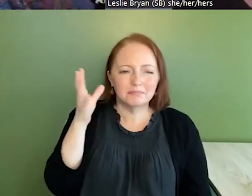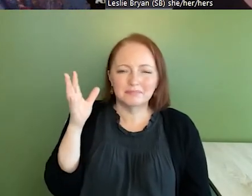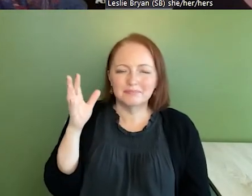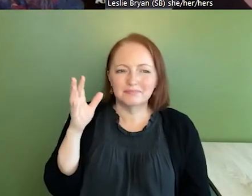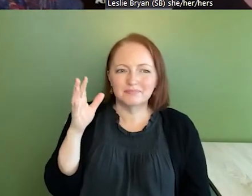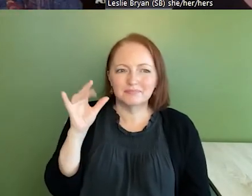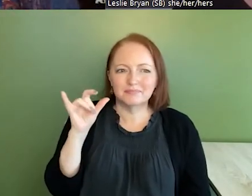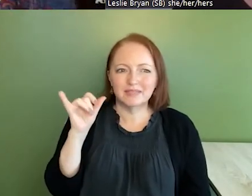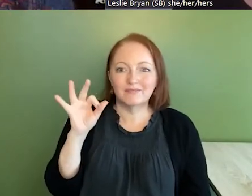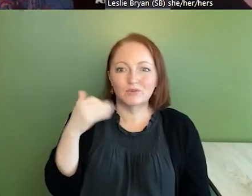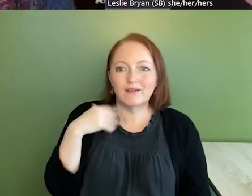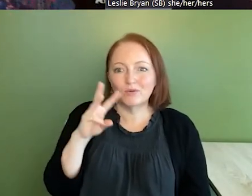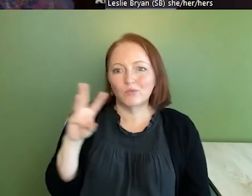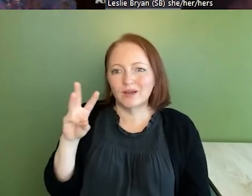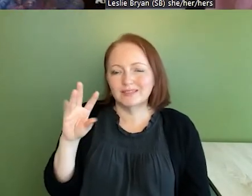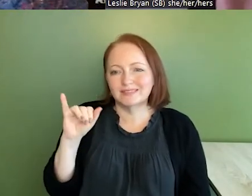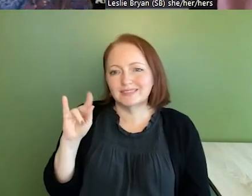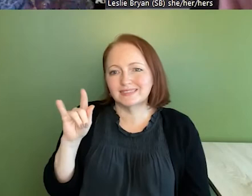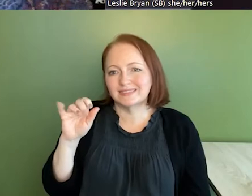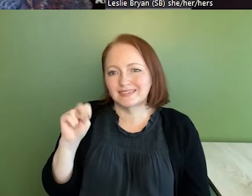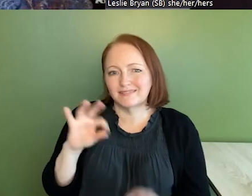you have West Indian family members